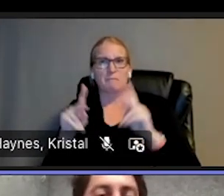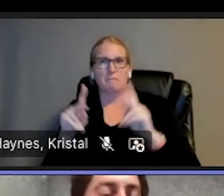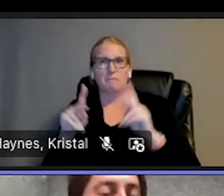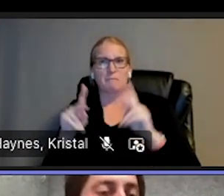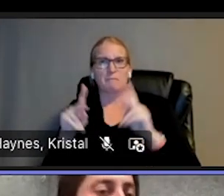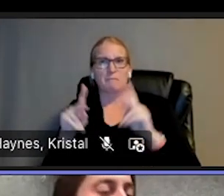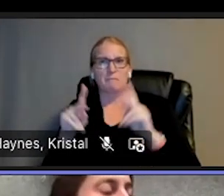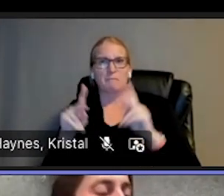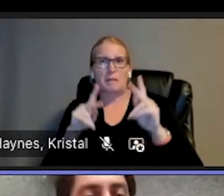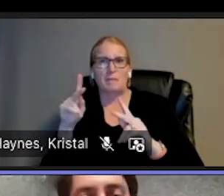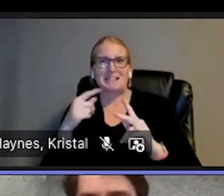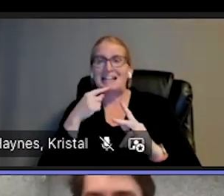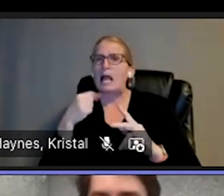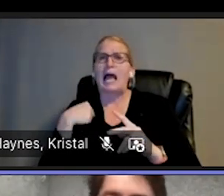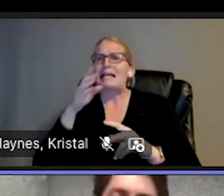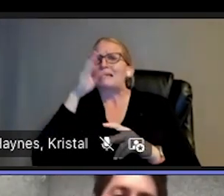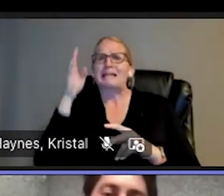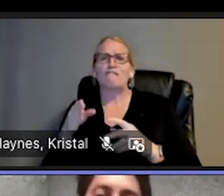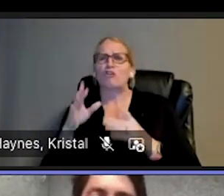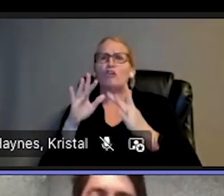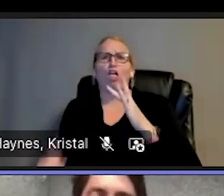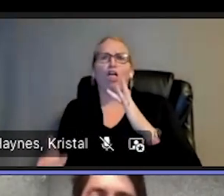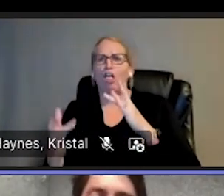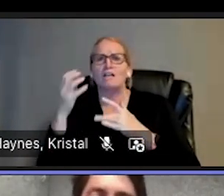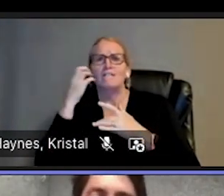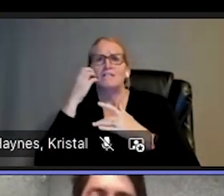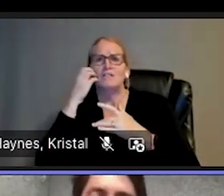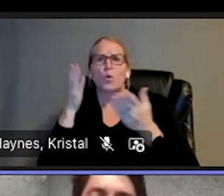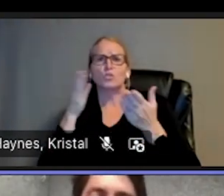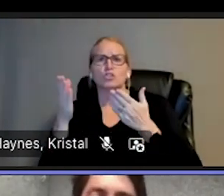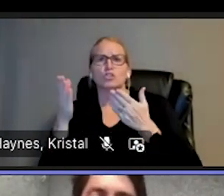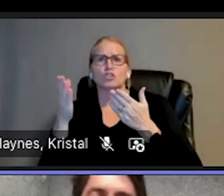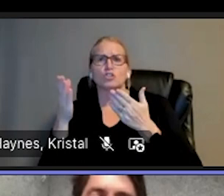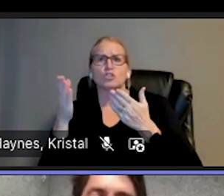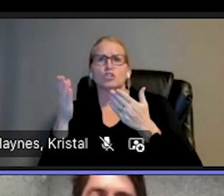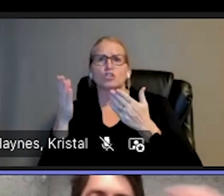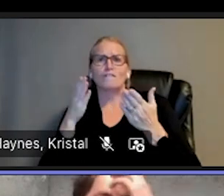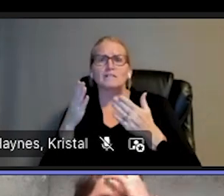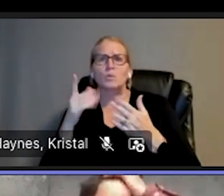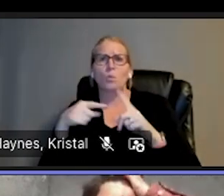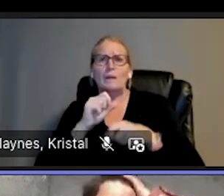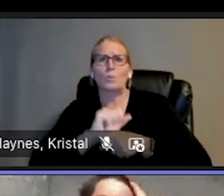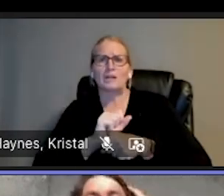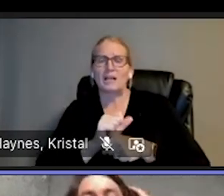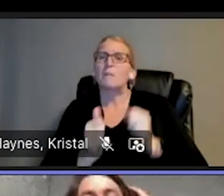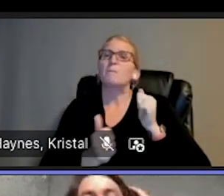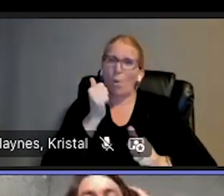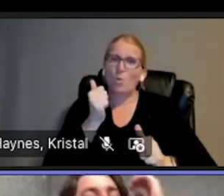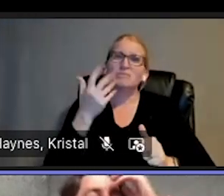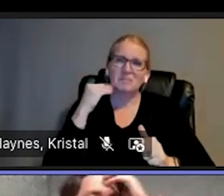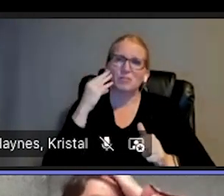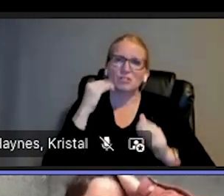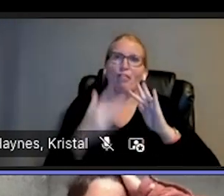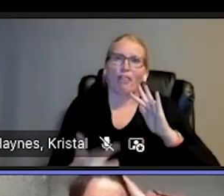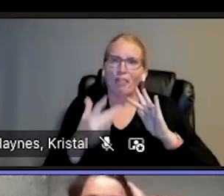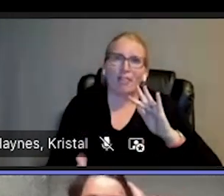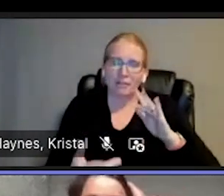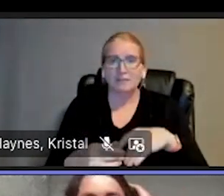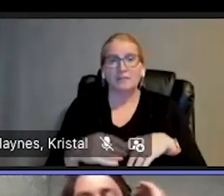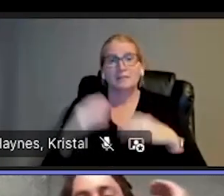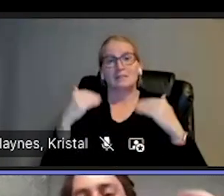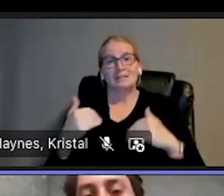And finally, there is a statewide communication interoperability plan, which kind of sets a course for how the